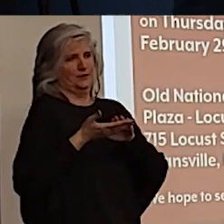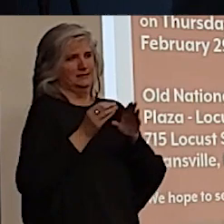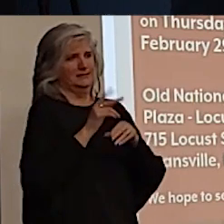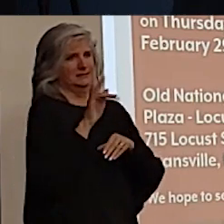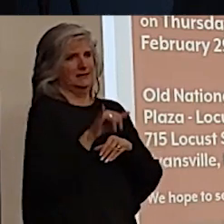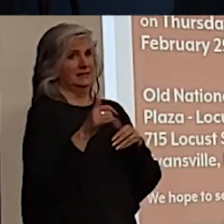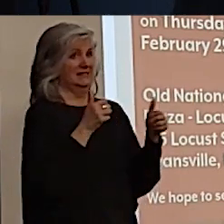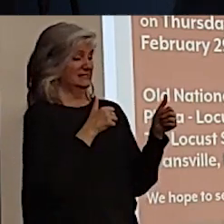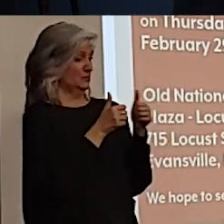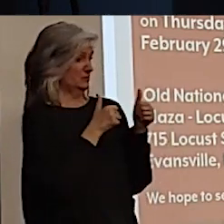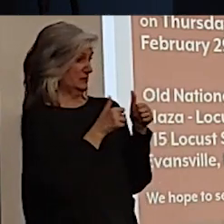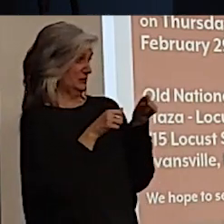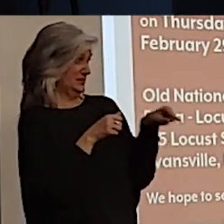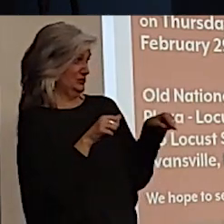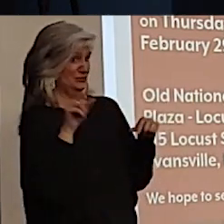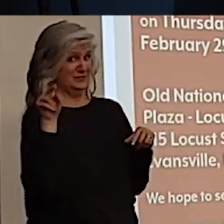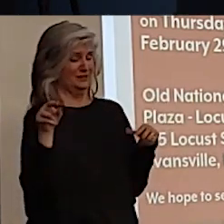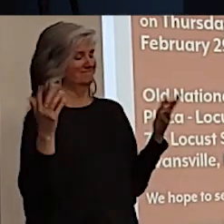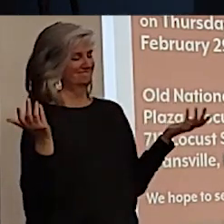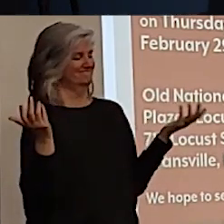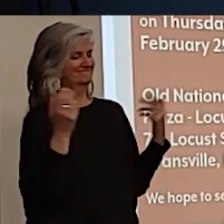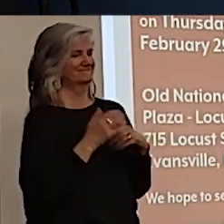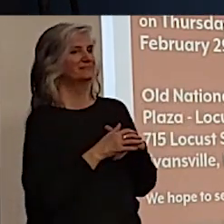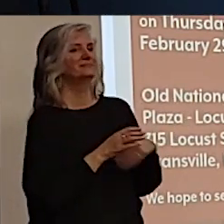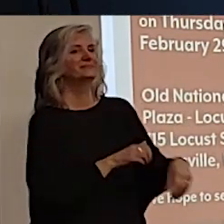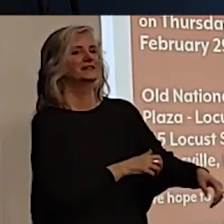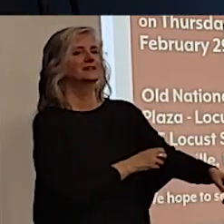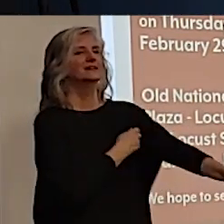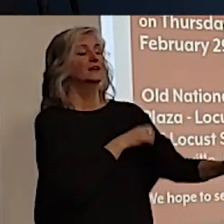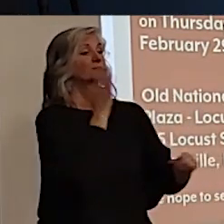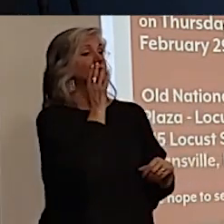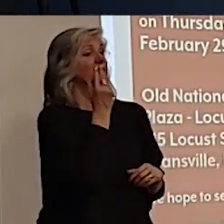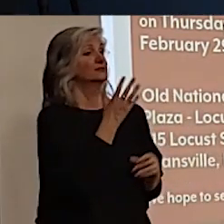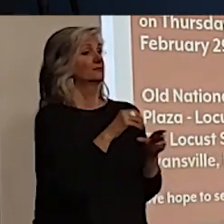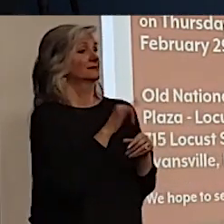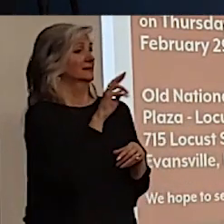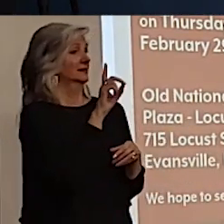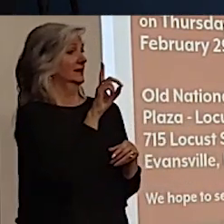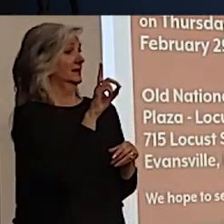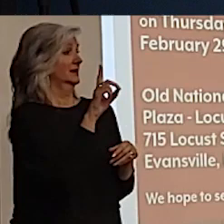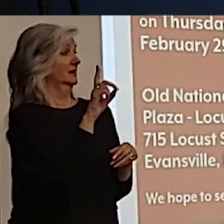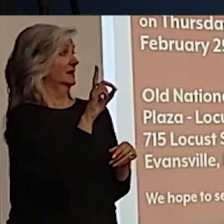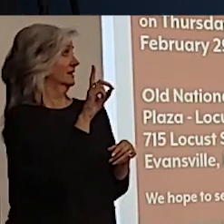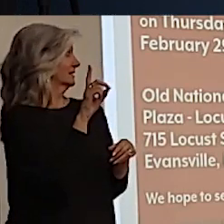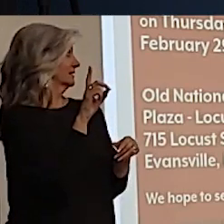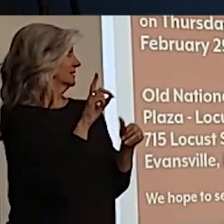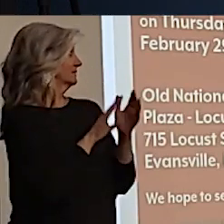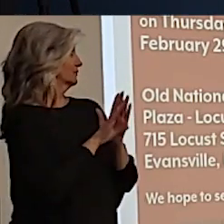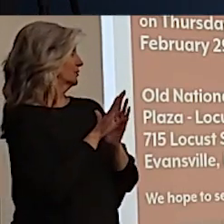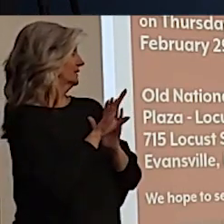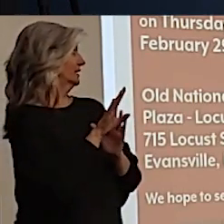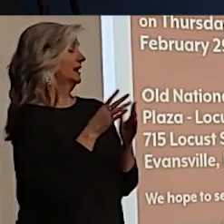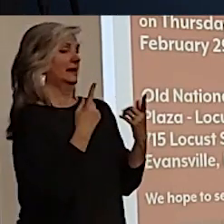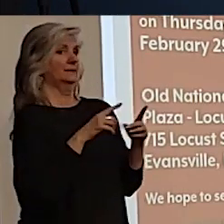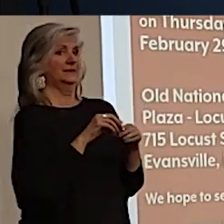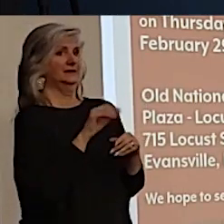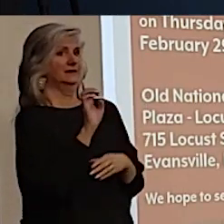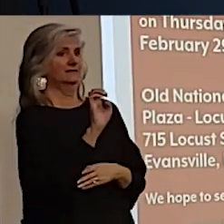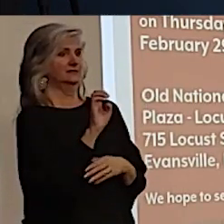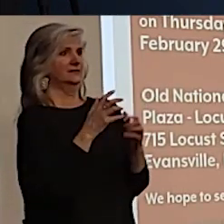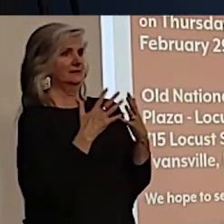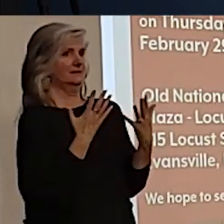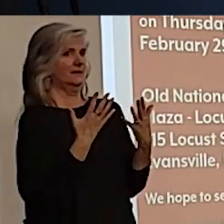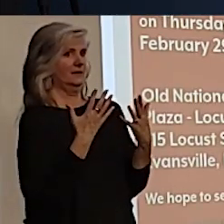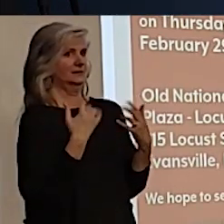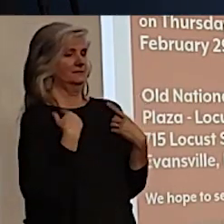caution comparing the two, but I will tell you, in Indiana, this has come up in Evansville a lot